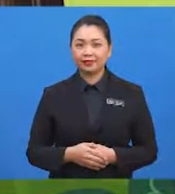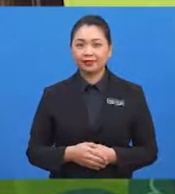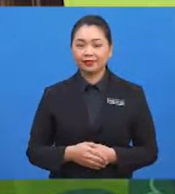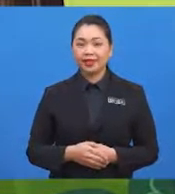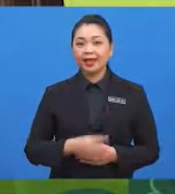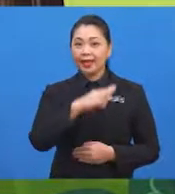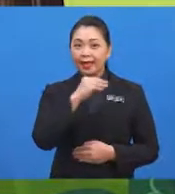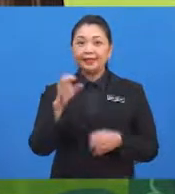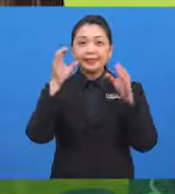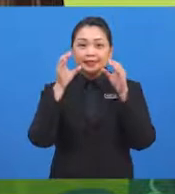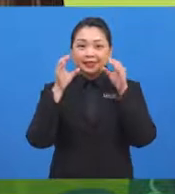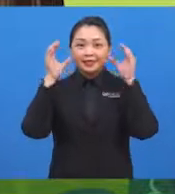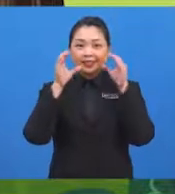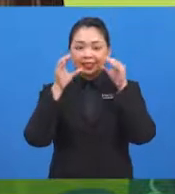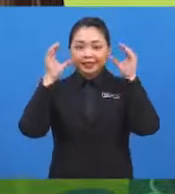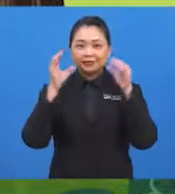And a cheetah.